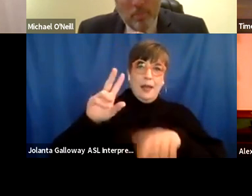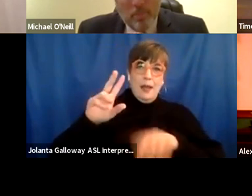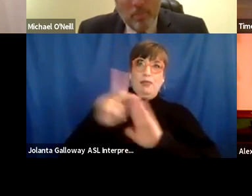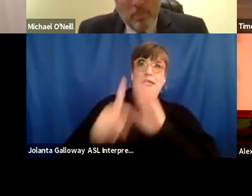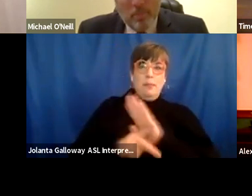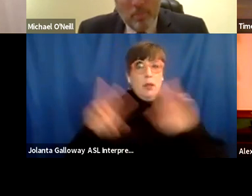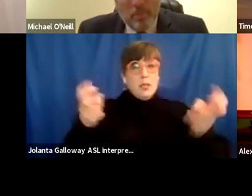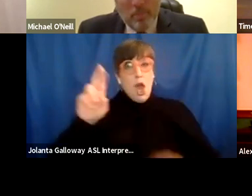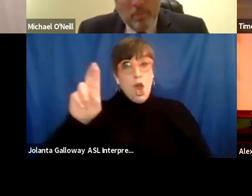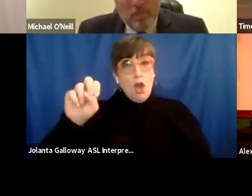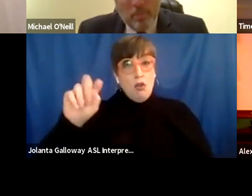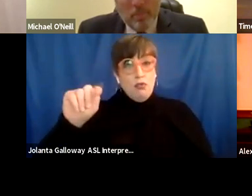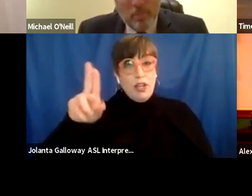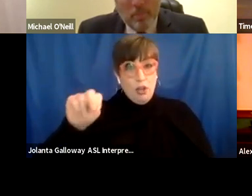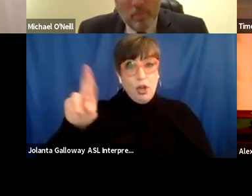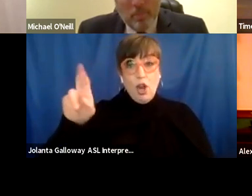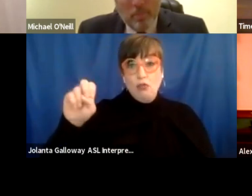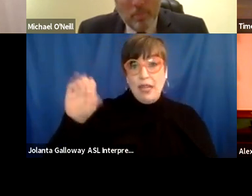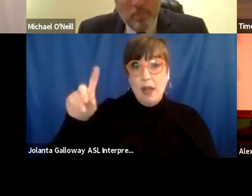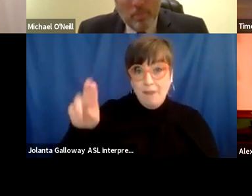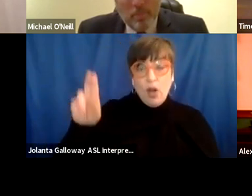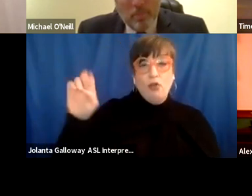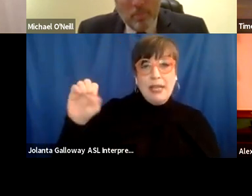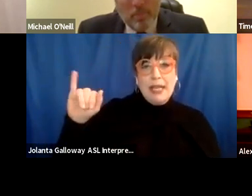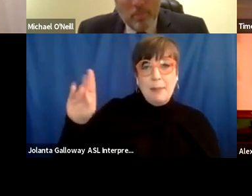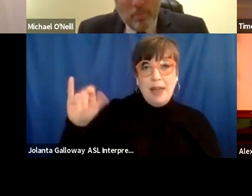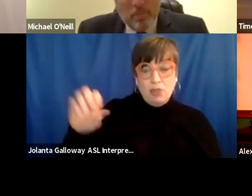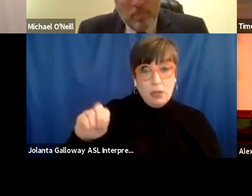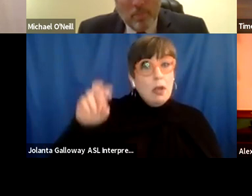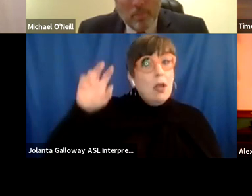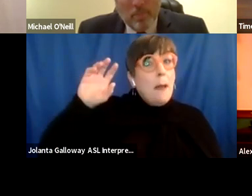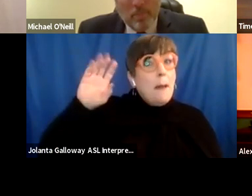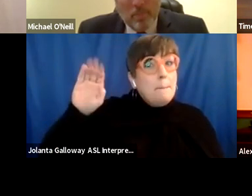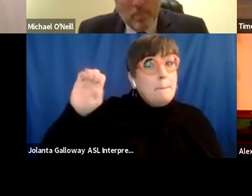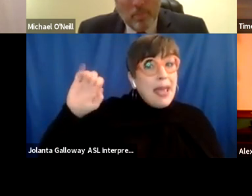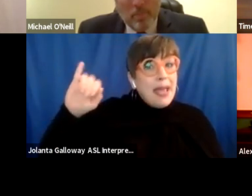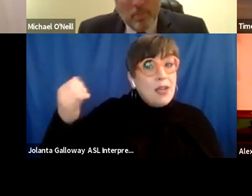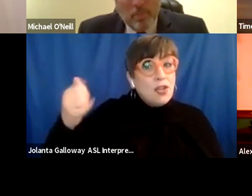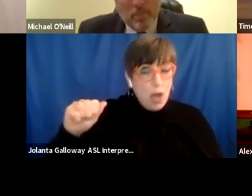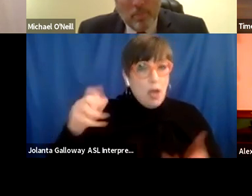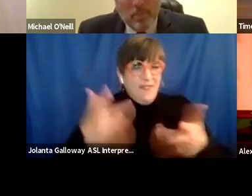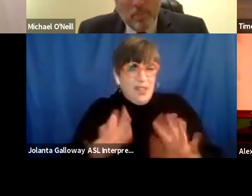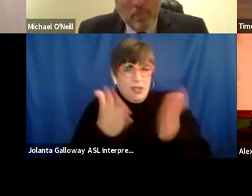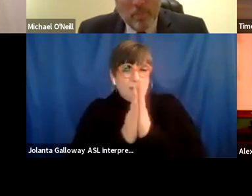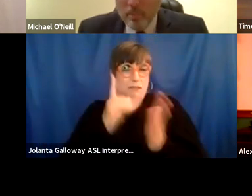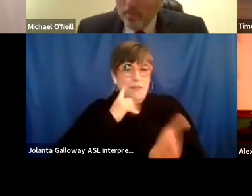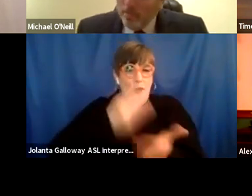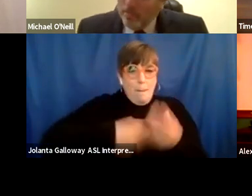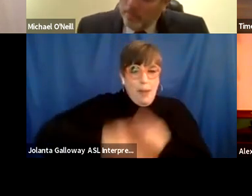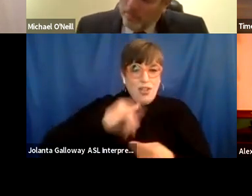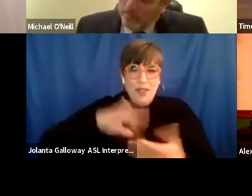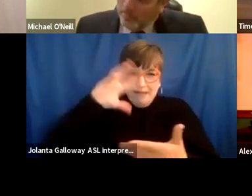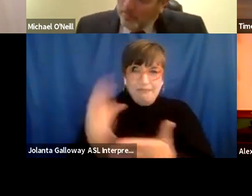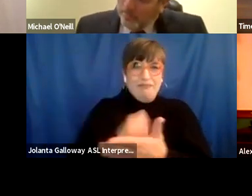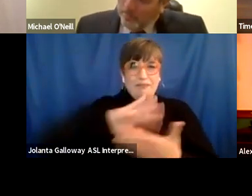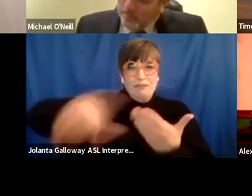reimagine. BEJA wants to remind you that we have asked for a budget proposal that captures the needs of all of our students, even those